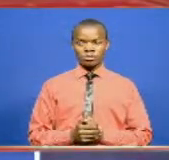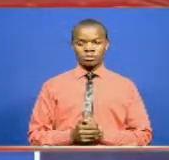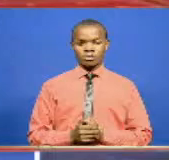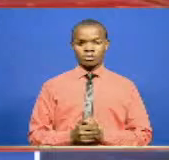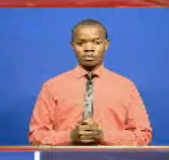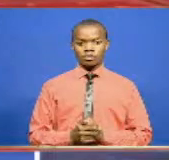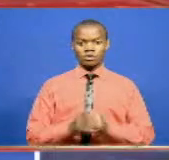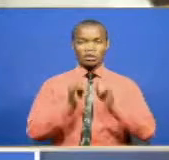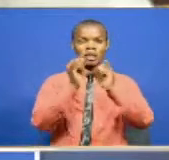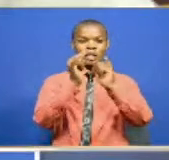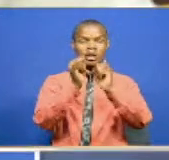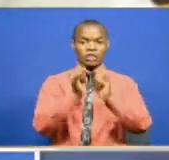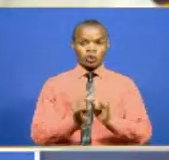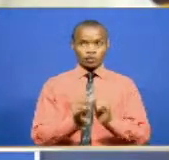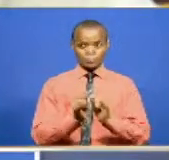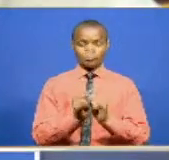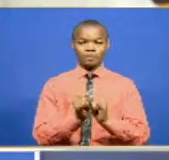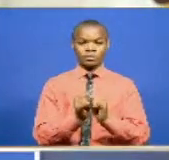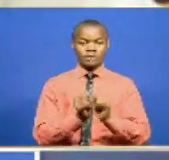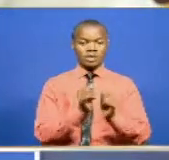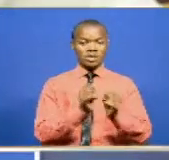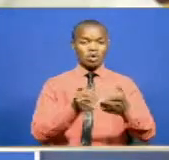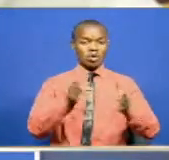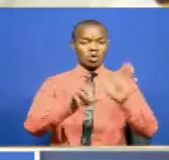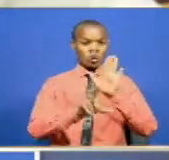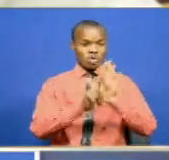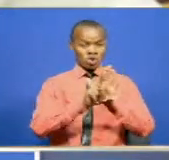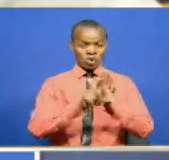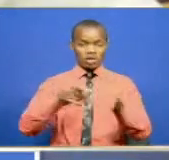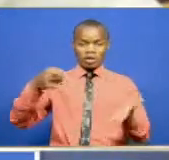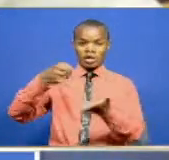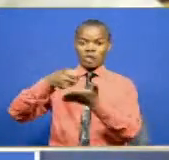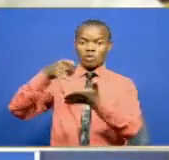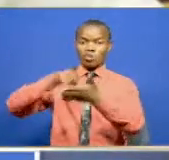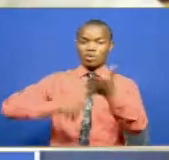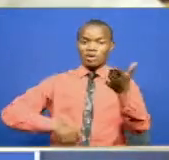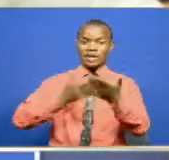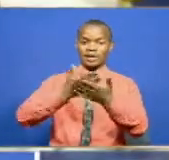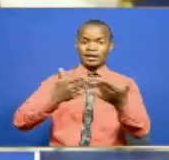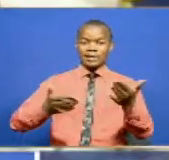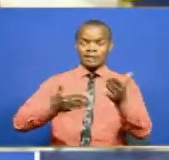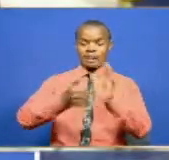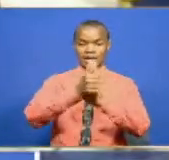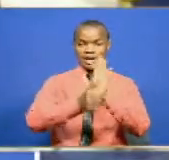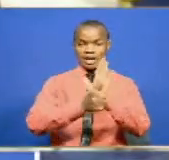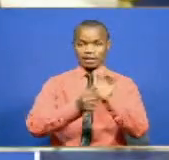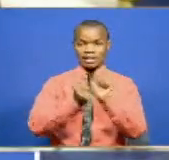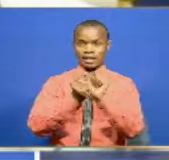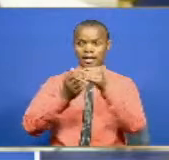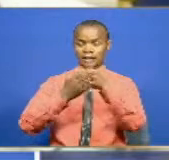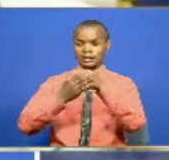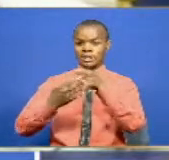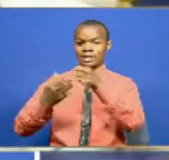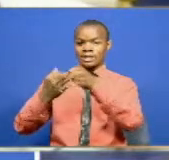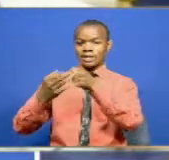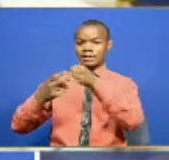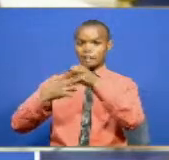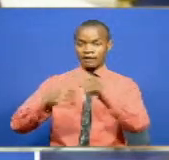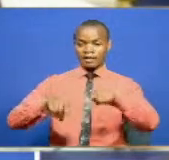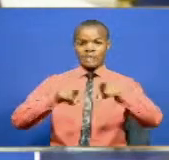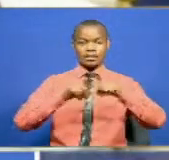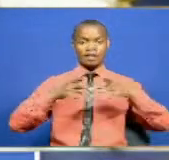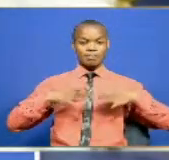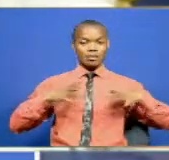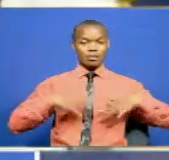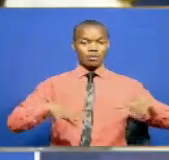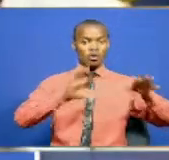The new Sectional Properties and Statute Law abolishes the Sectional Properties Act of 1987. In the act, occupants with units in a